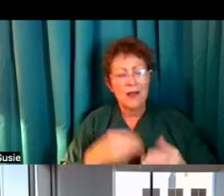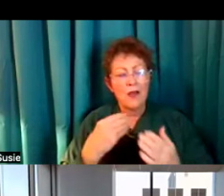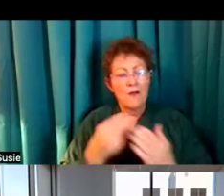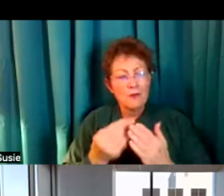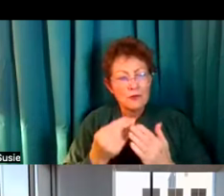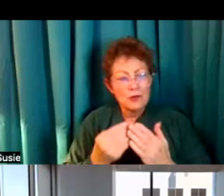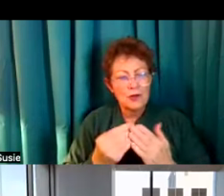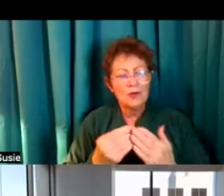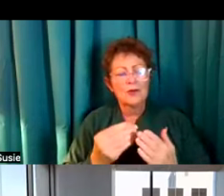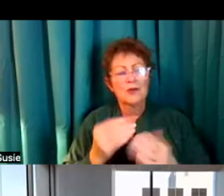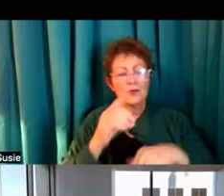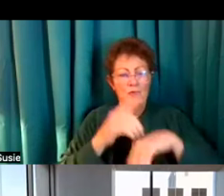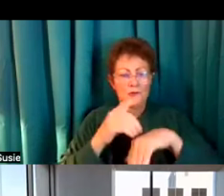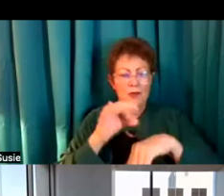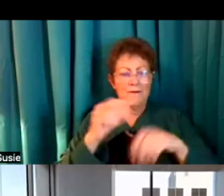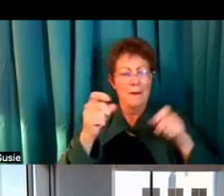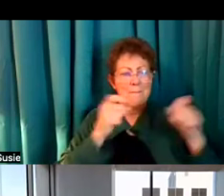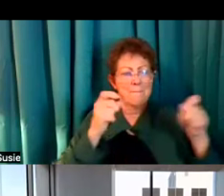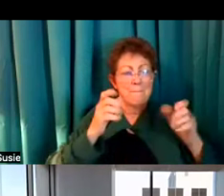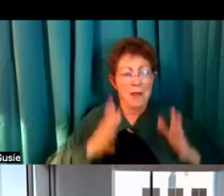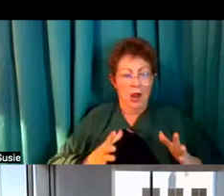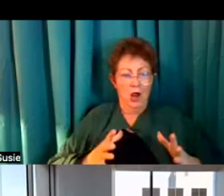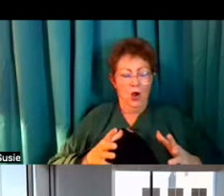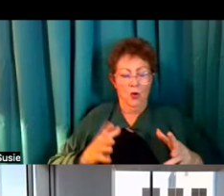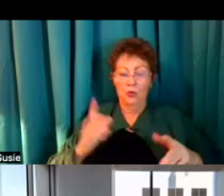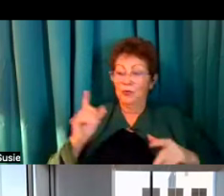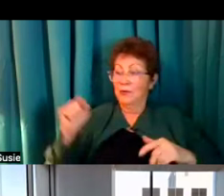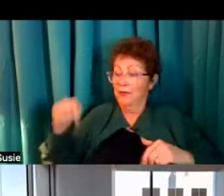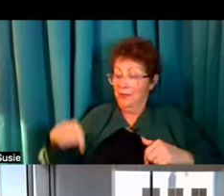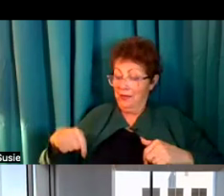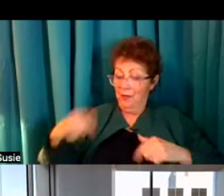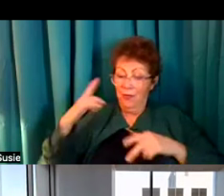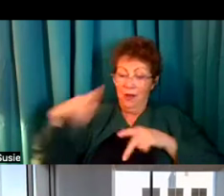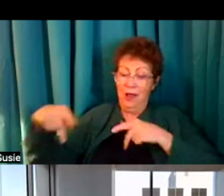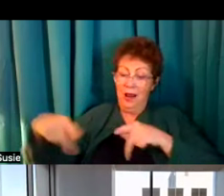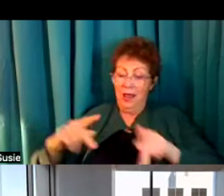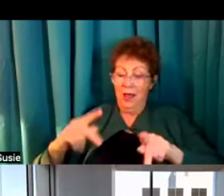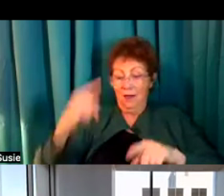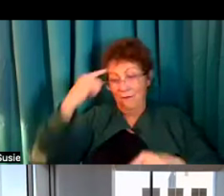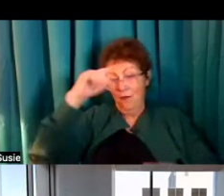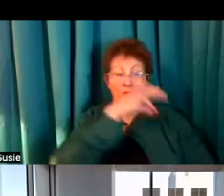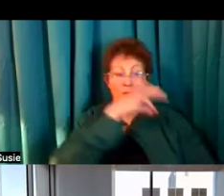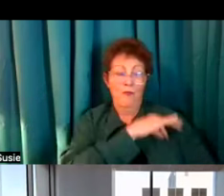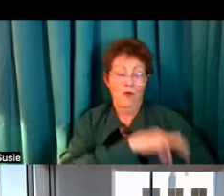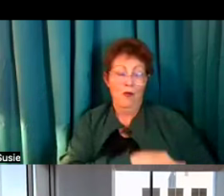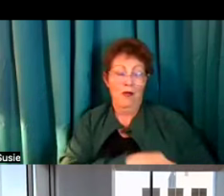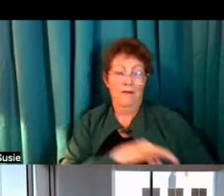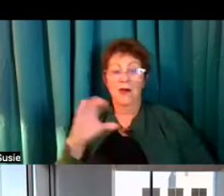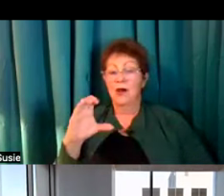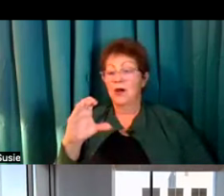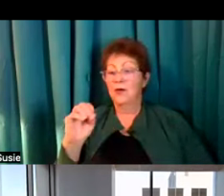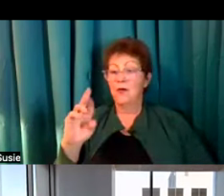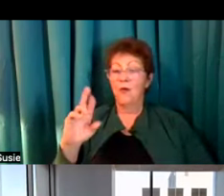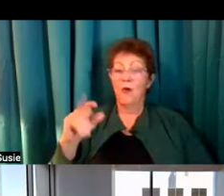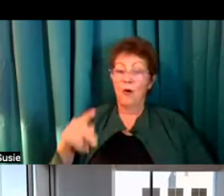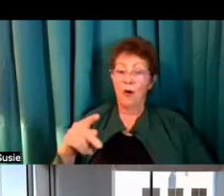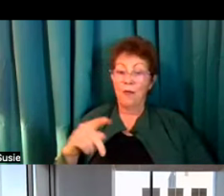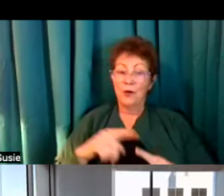the managers to allow for a for-profit corporation to